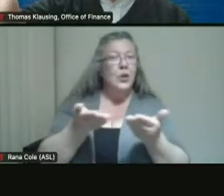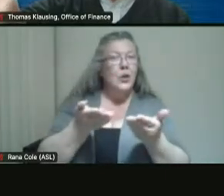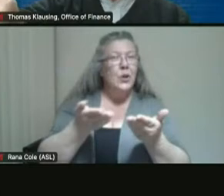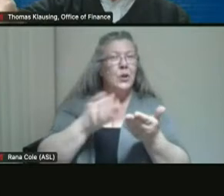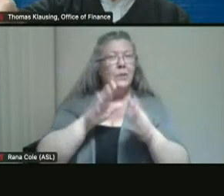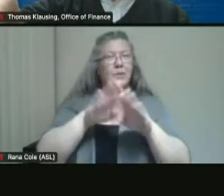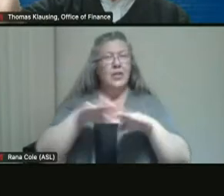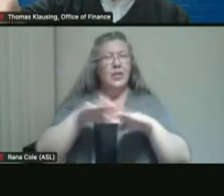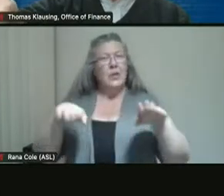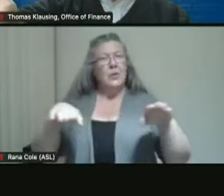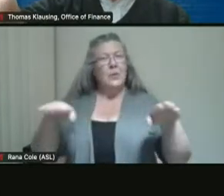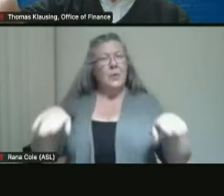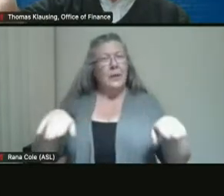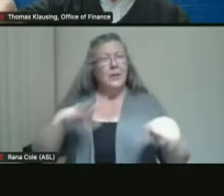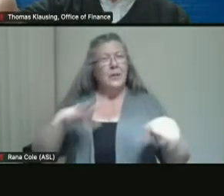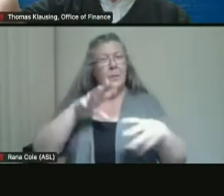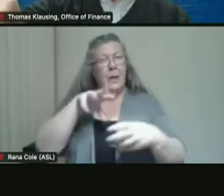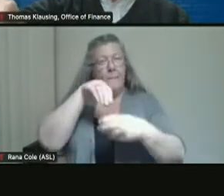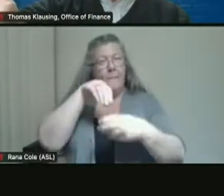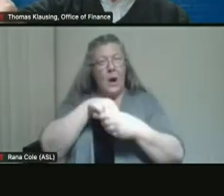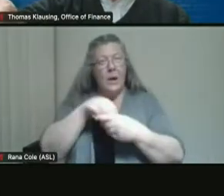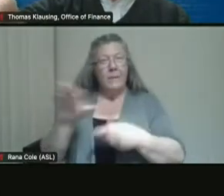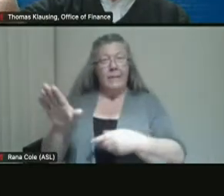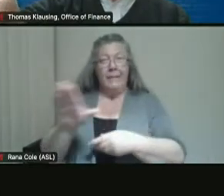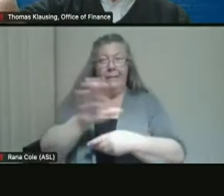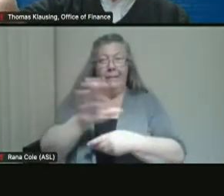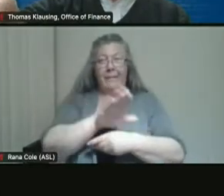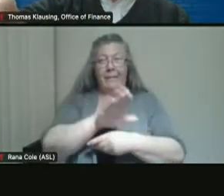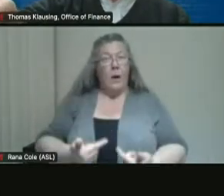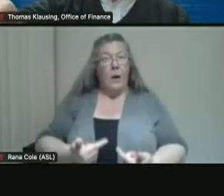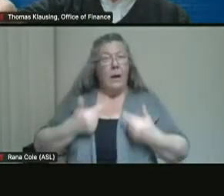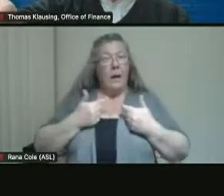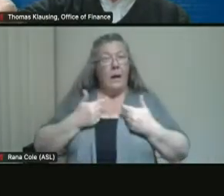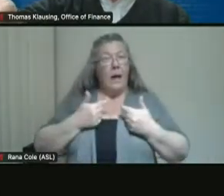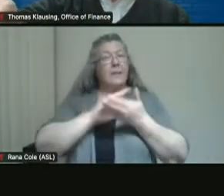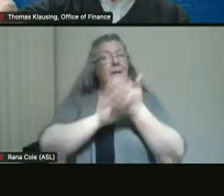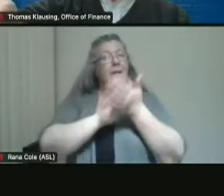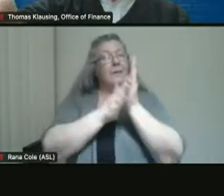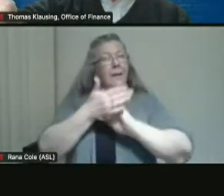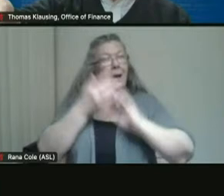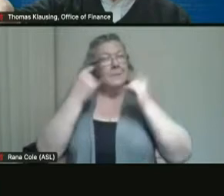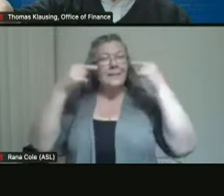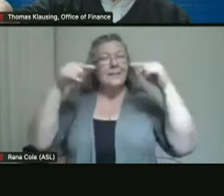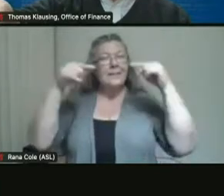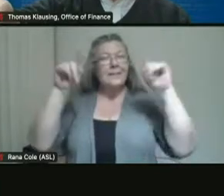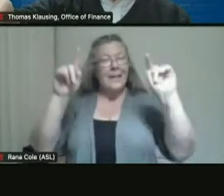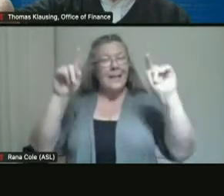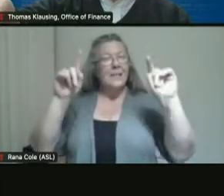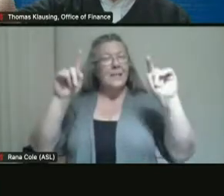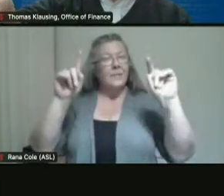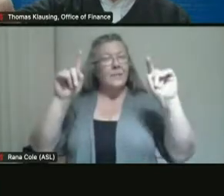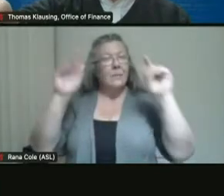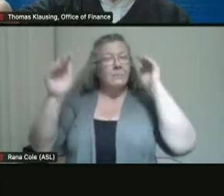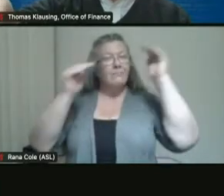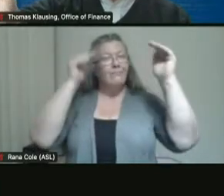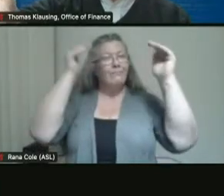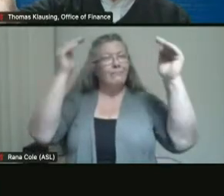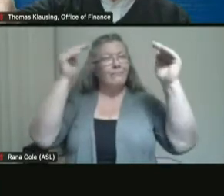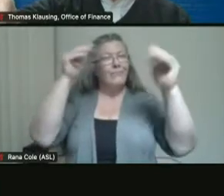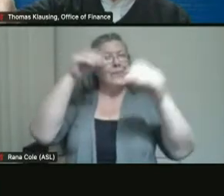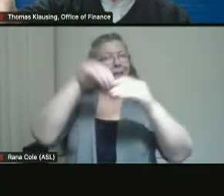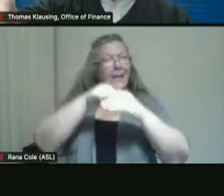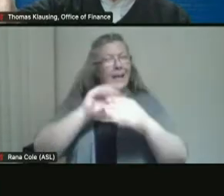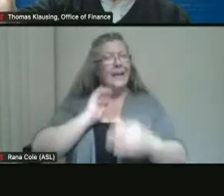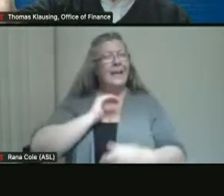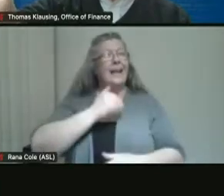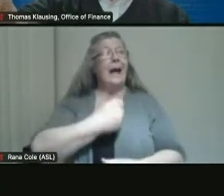can grow up to become successful individuals in our community. And so I continue to say to our community every opportunity we get to